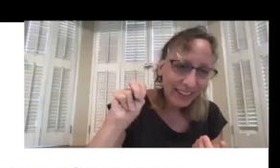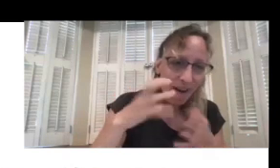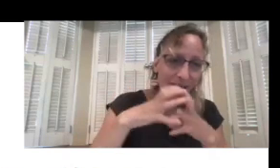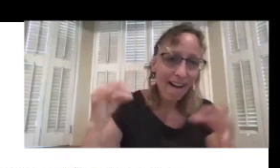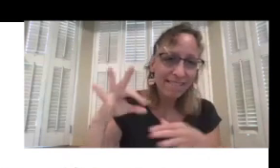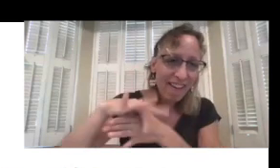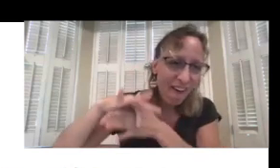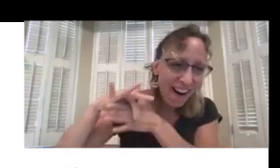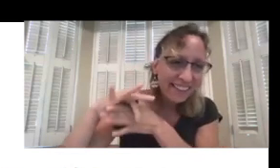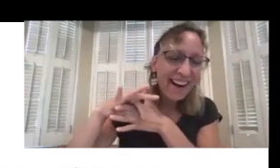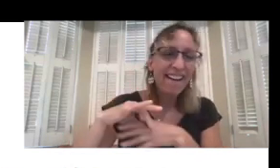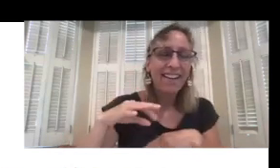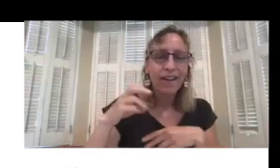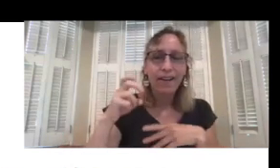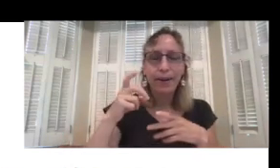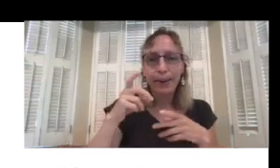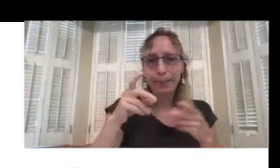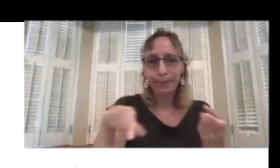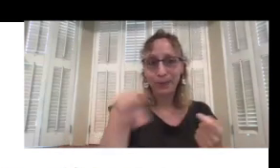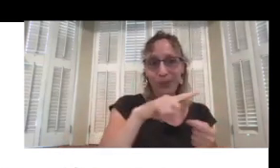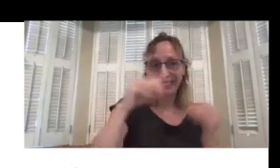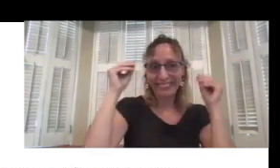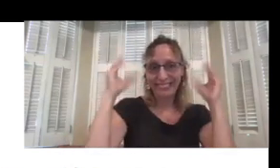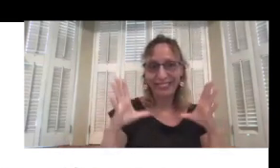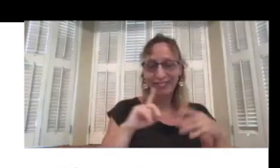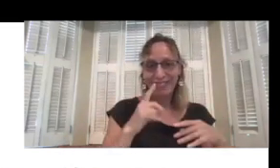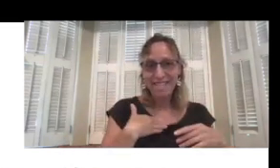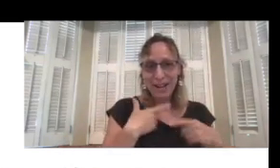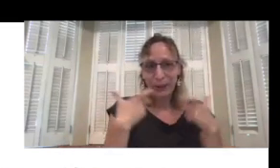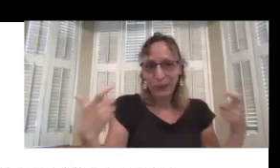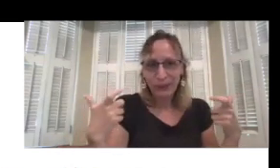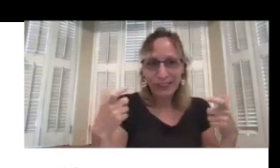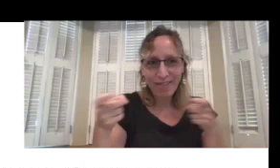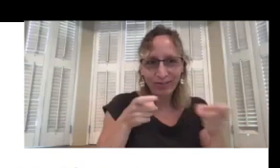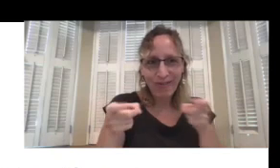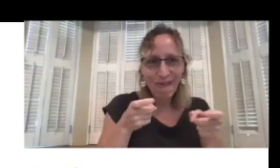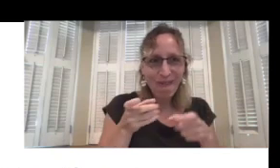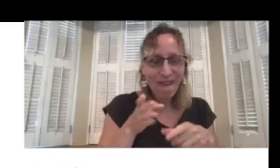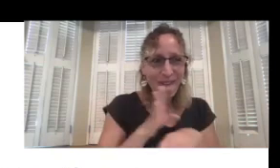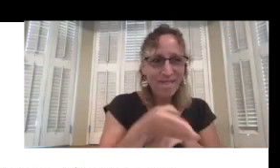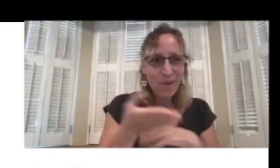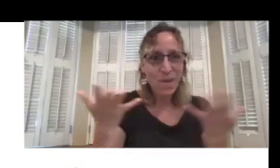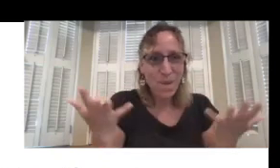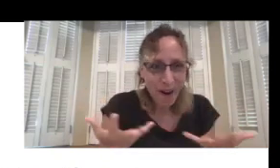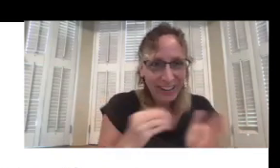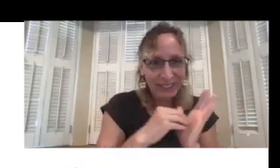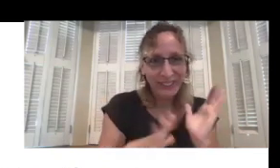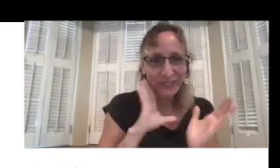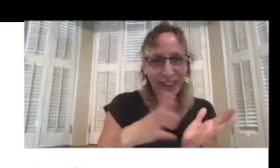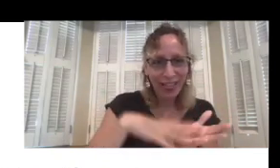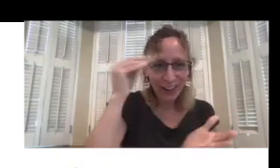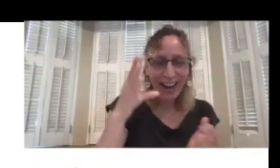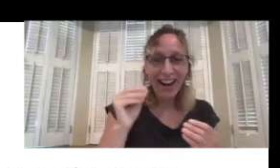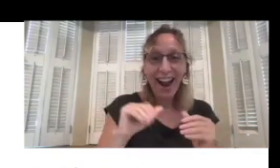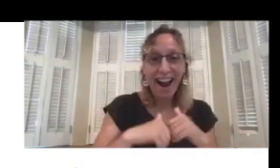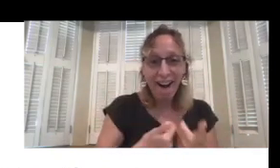to be able to access the content or watering down the content. You as educators have a huge